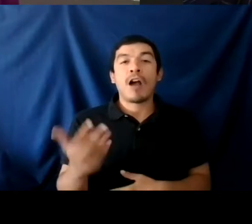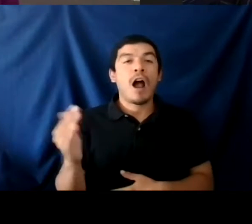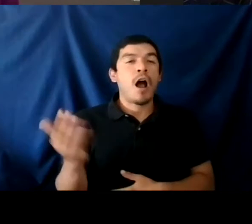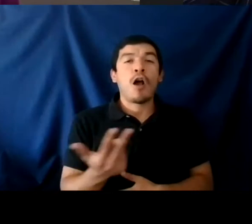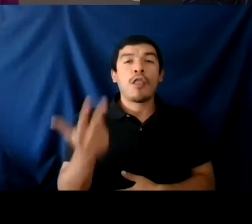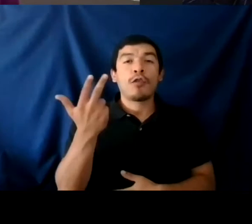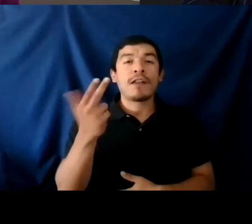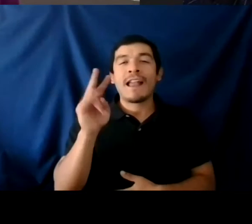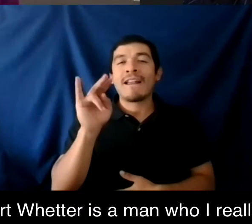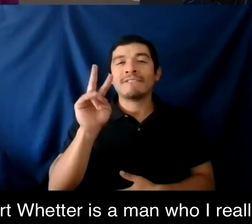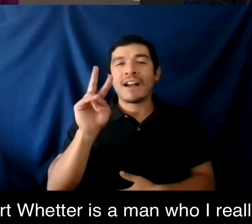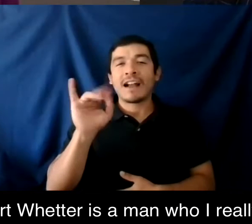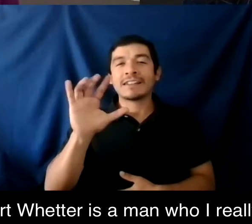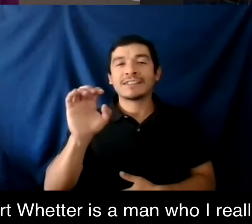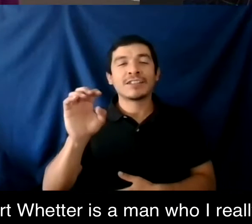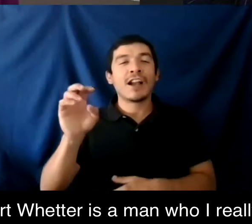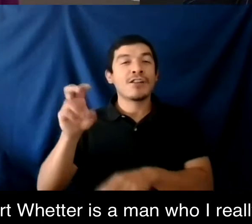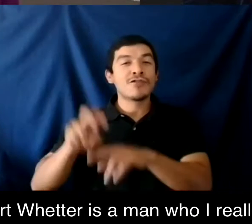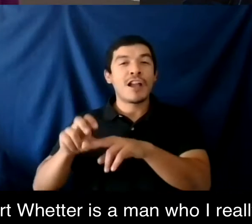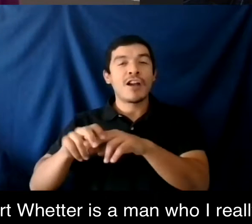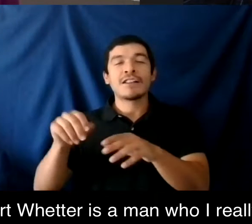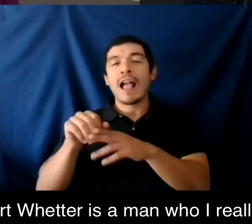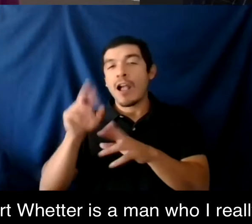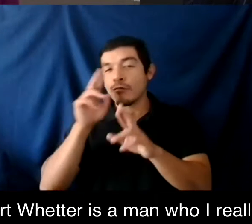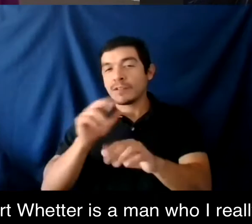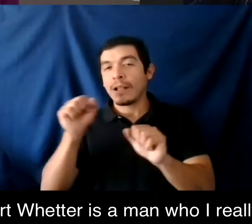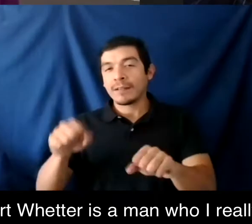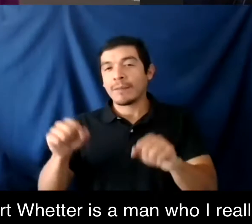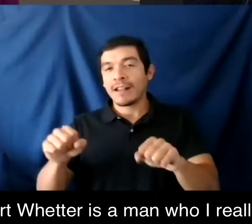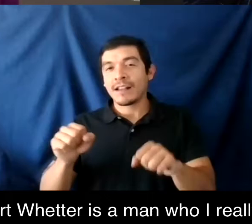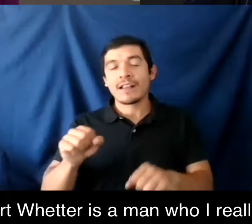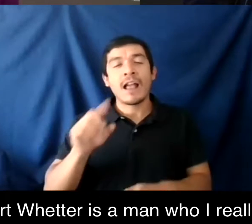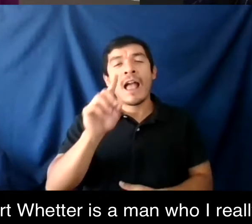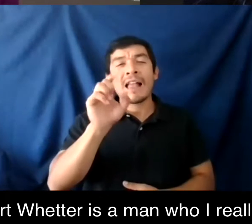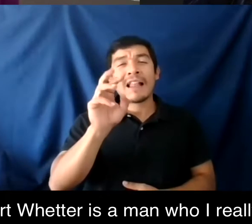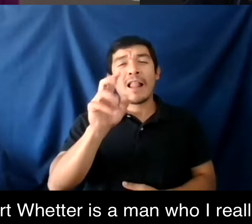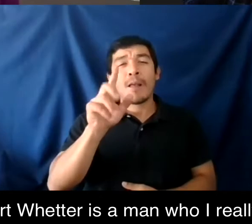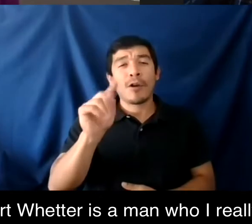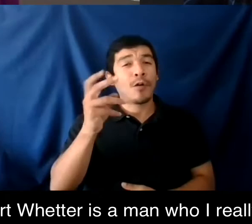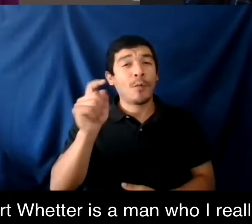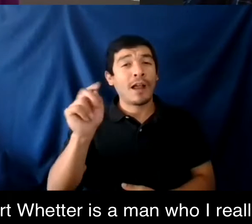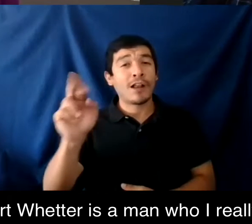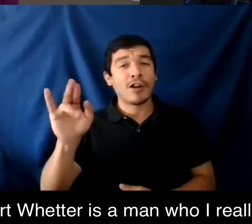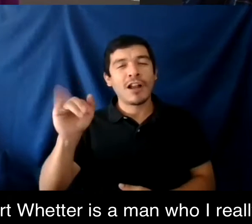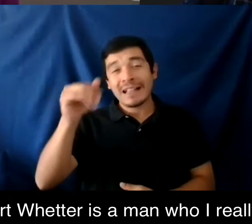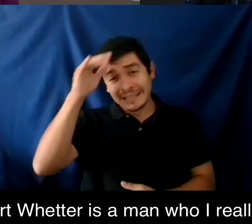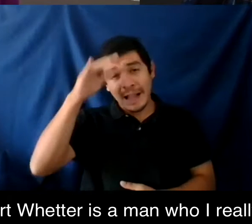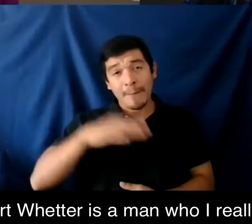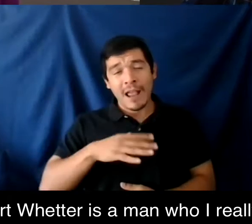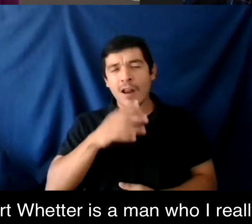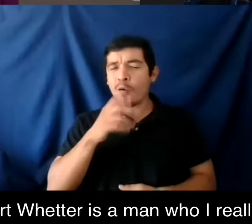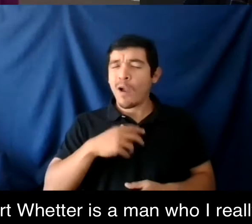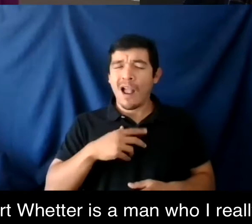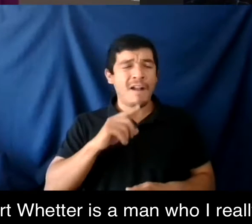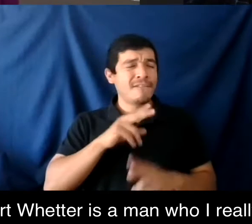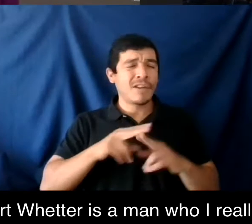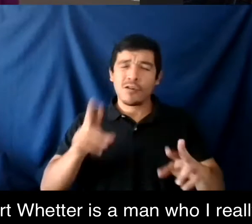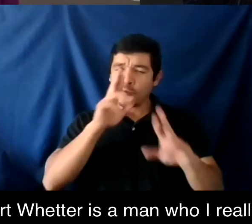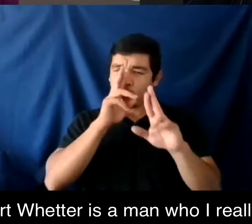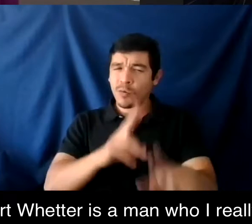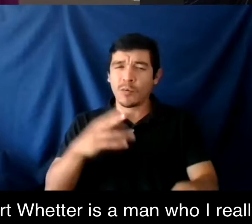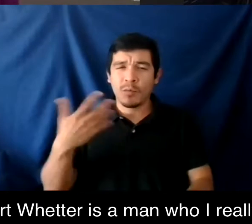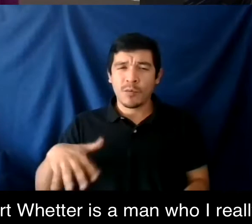RespectAbility. Delbert Wetter is a man who I really respect, and he